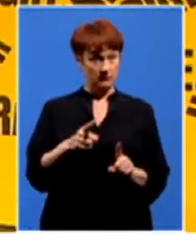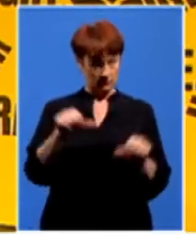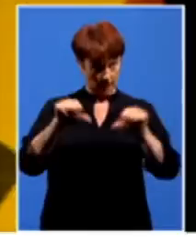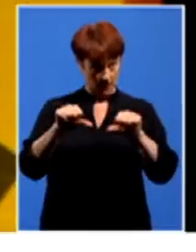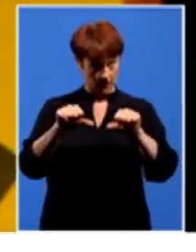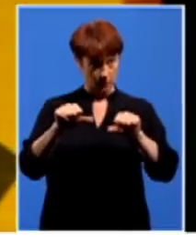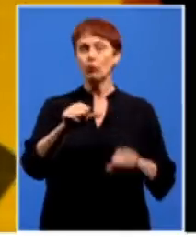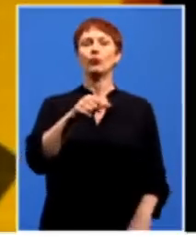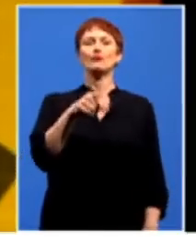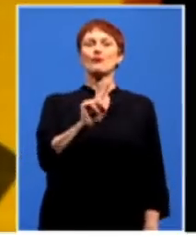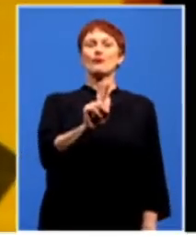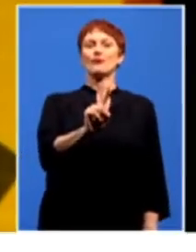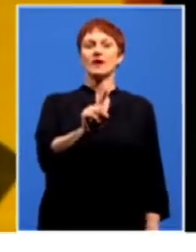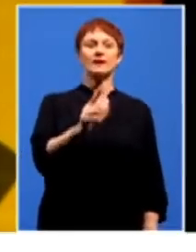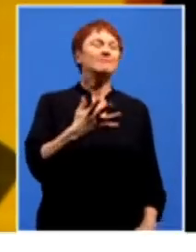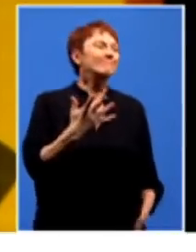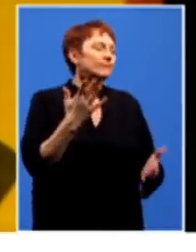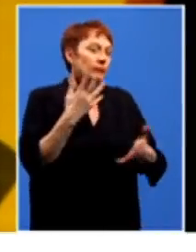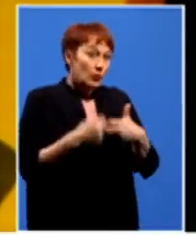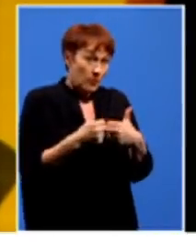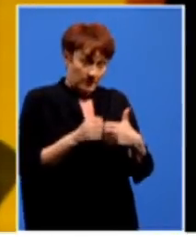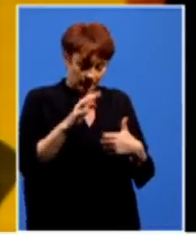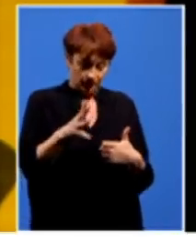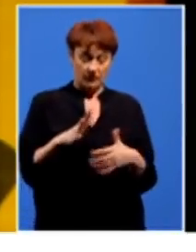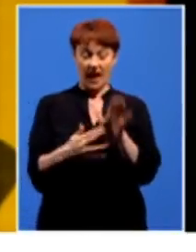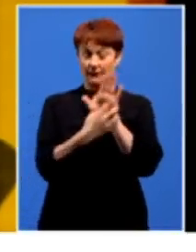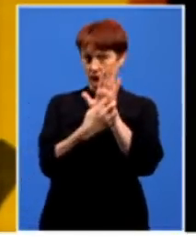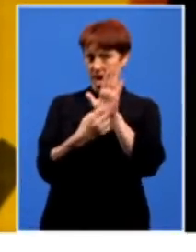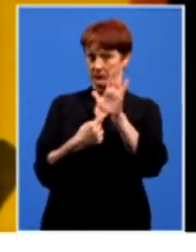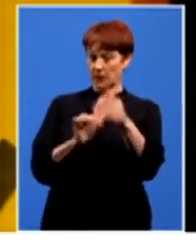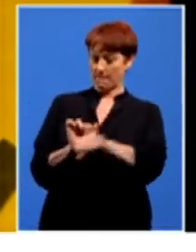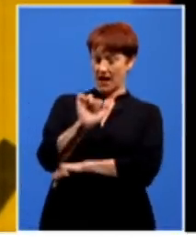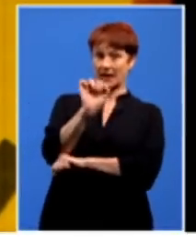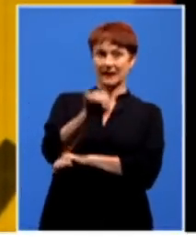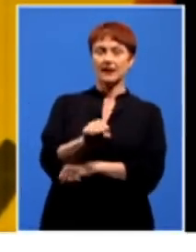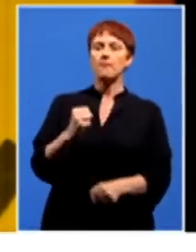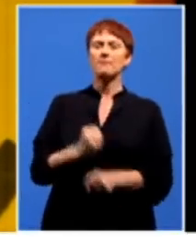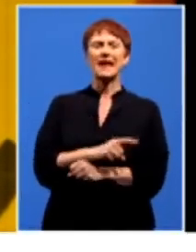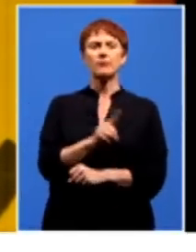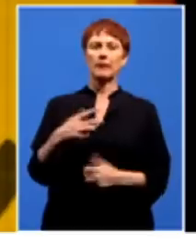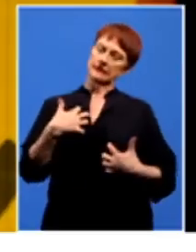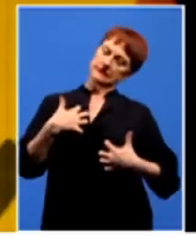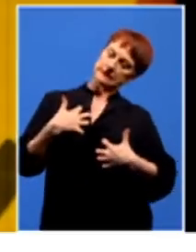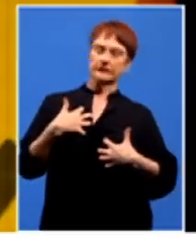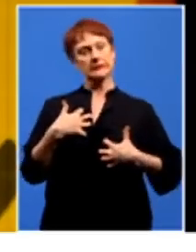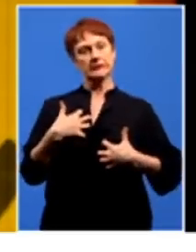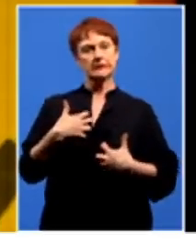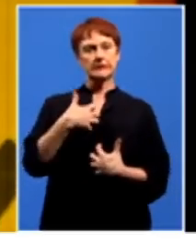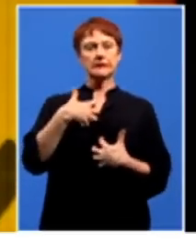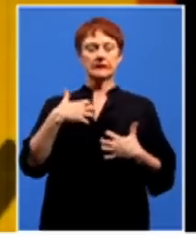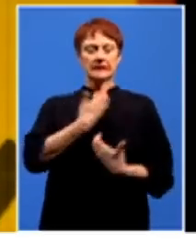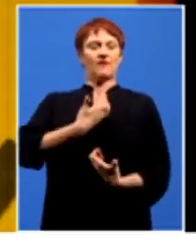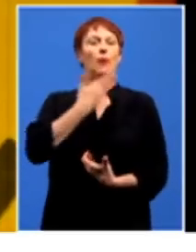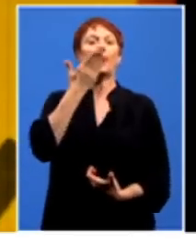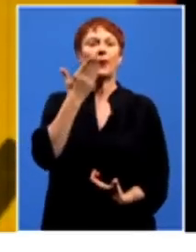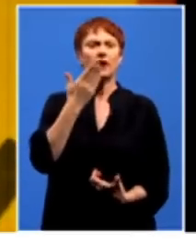I think, the thing with ads that get banned, they obviously create some level of discomfort. And I think discomfort is good if